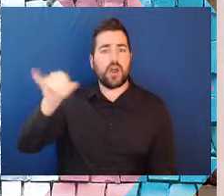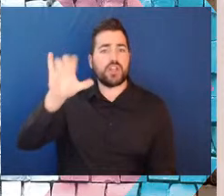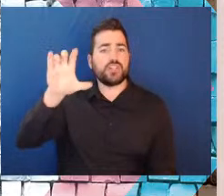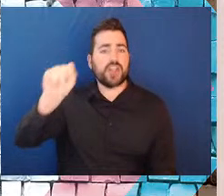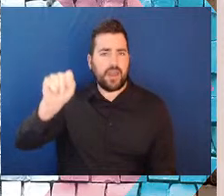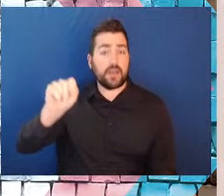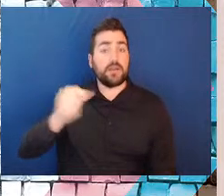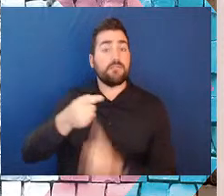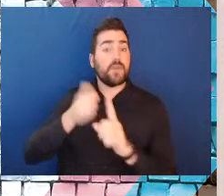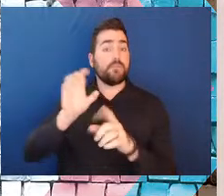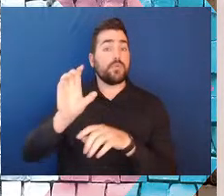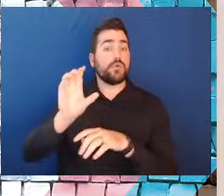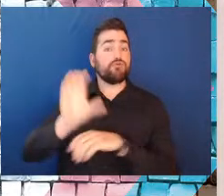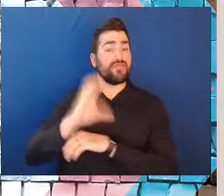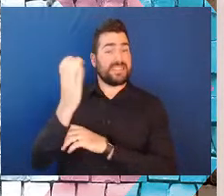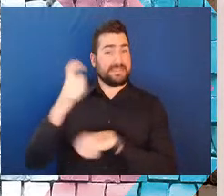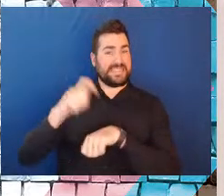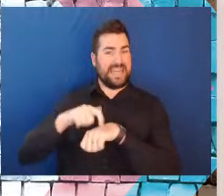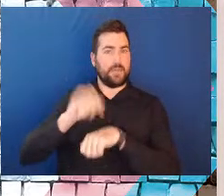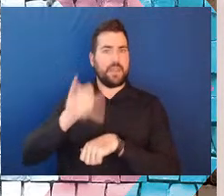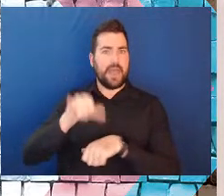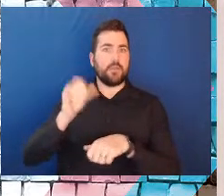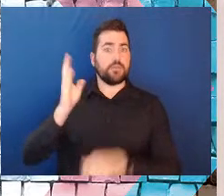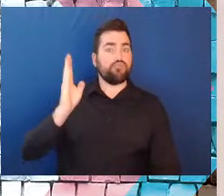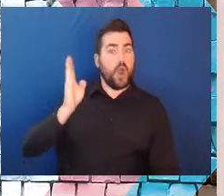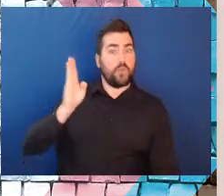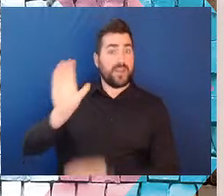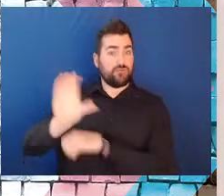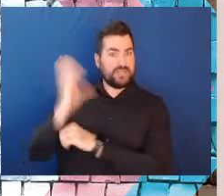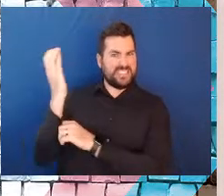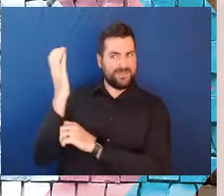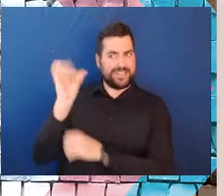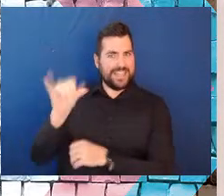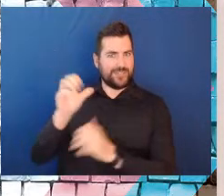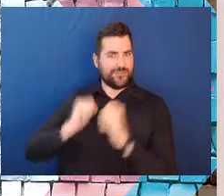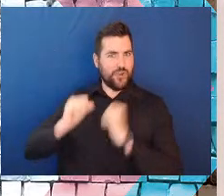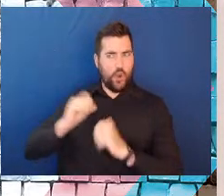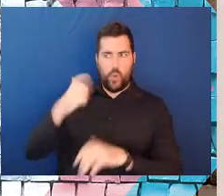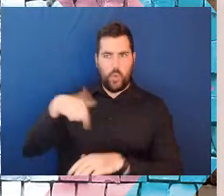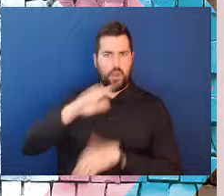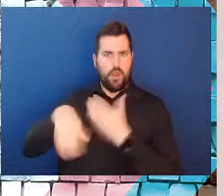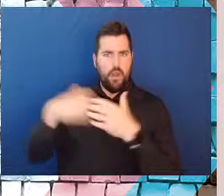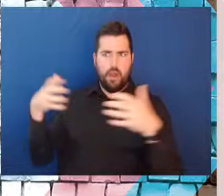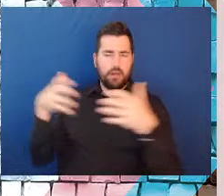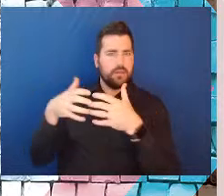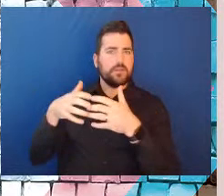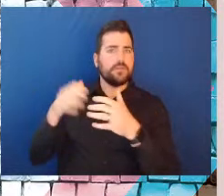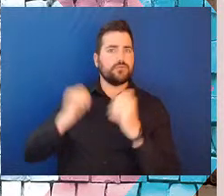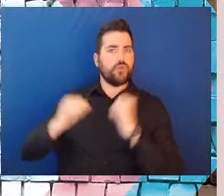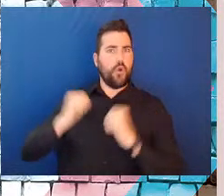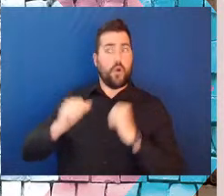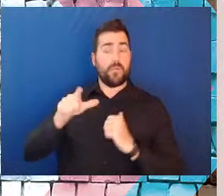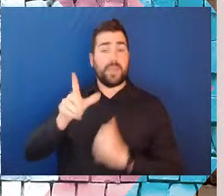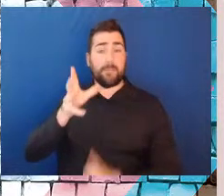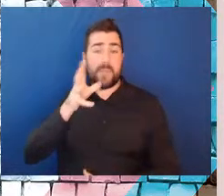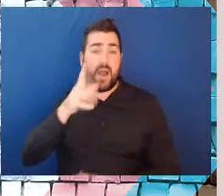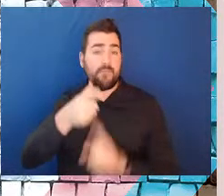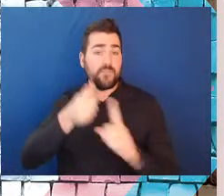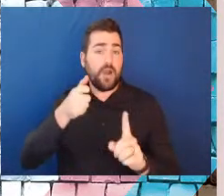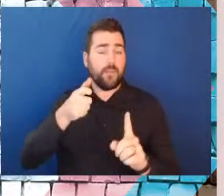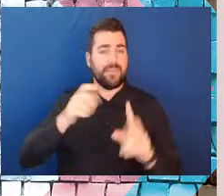together and we all do Broadway numbers and we raise money for that great cause. She is the mother of the House of Adonis, and she has taught a lot of